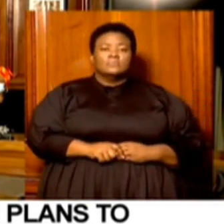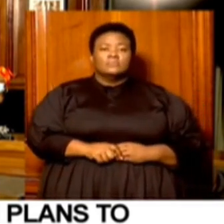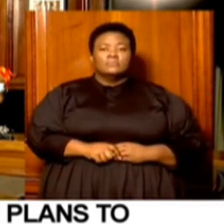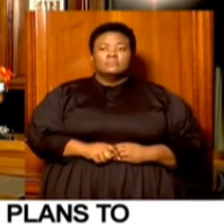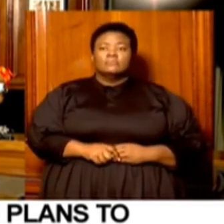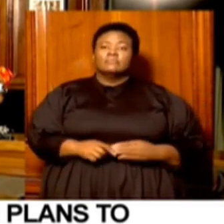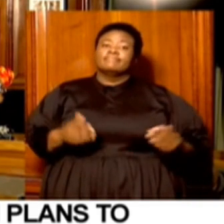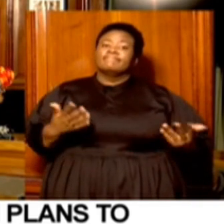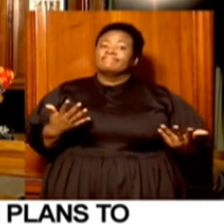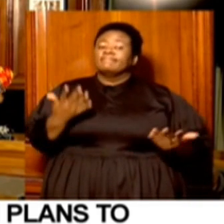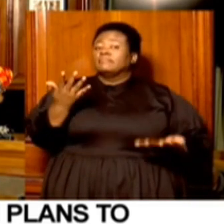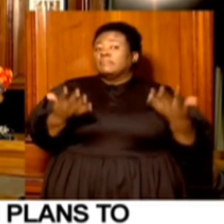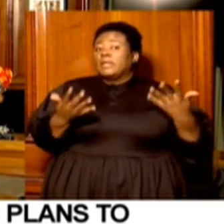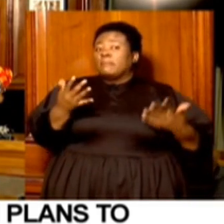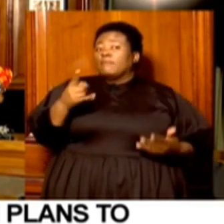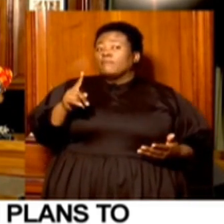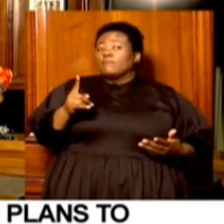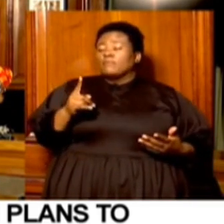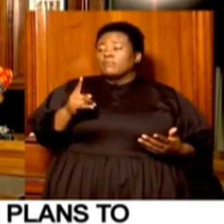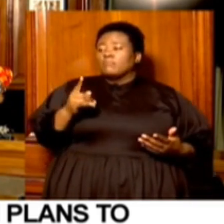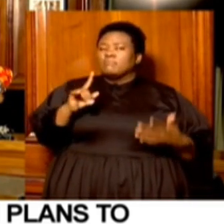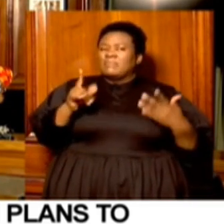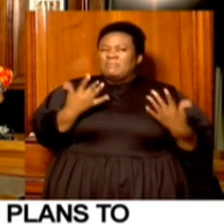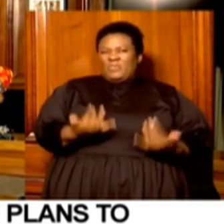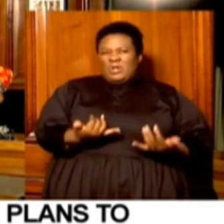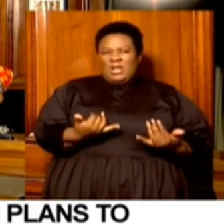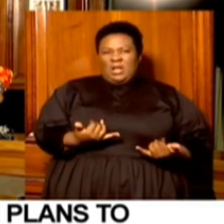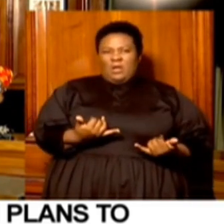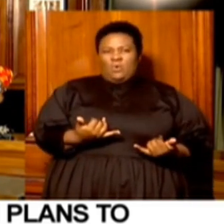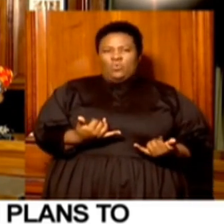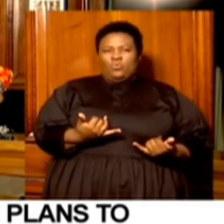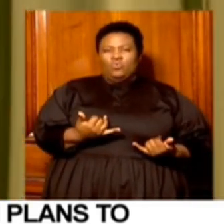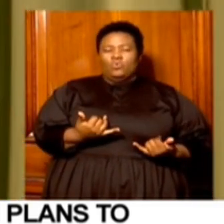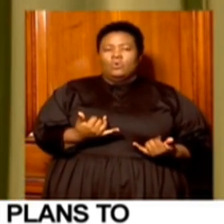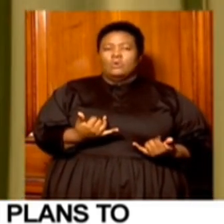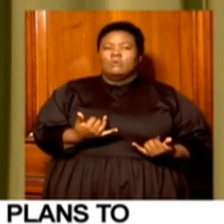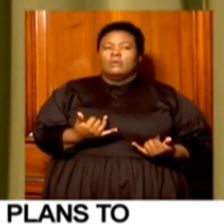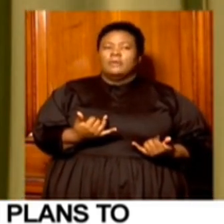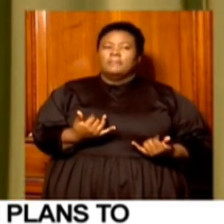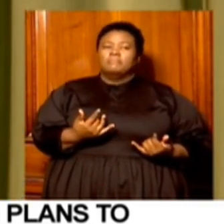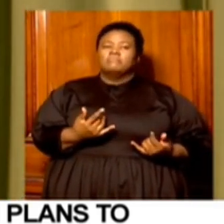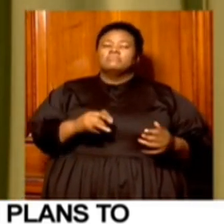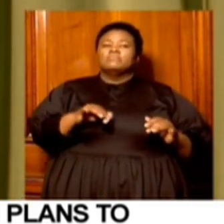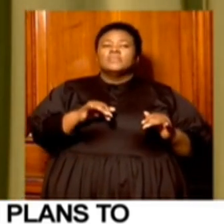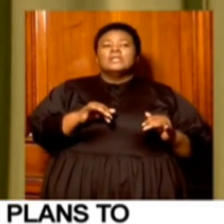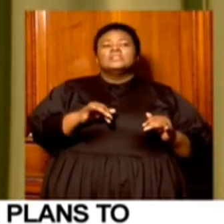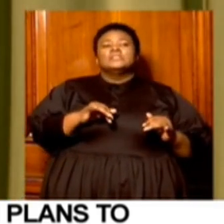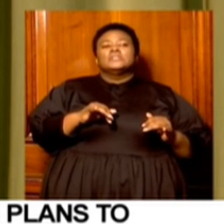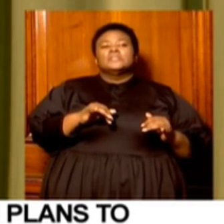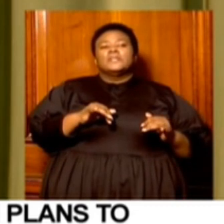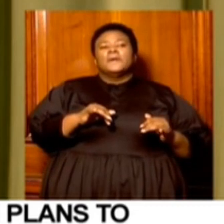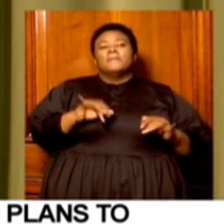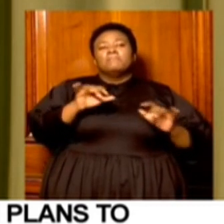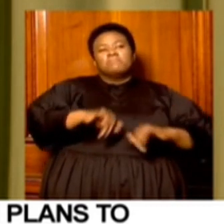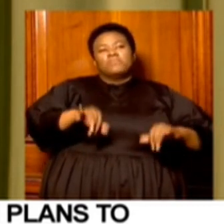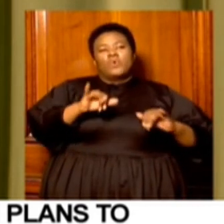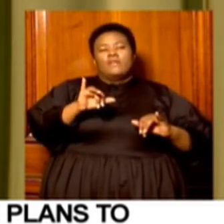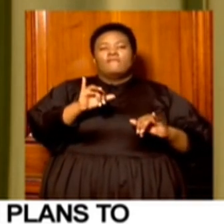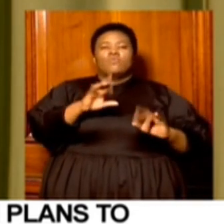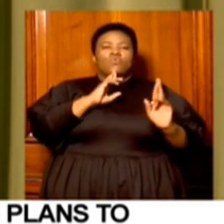Maybe for now, let's stop there so that we are able to get the